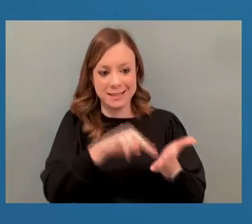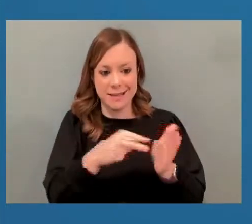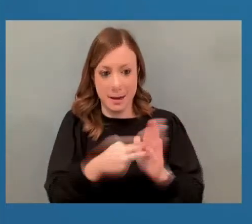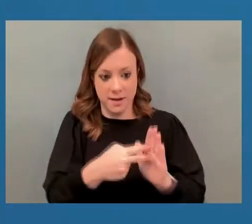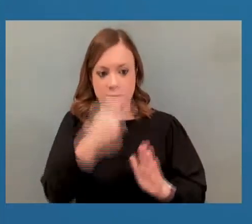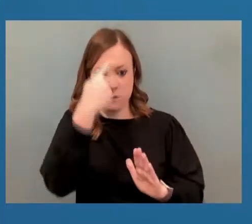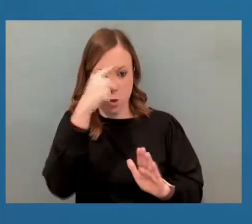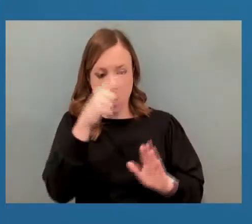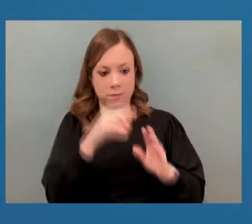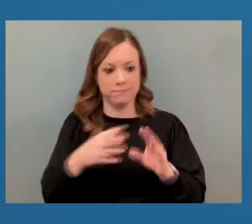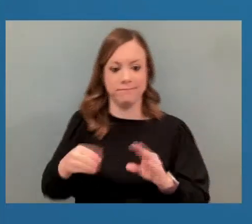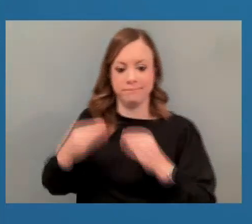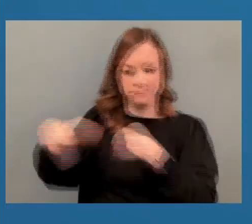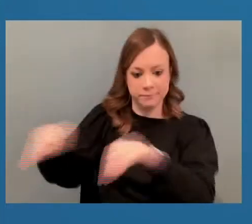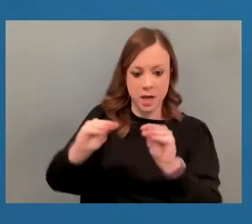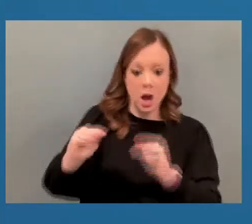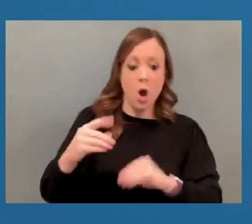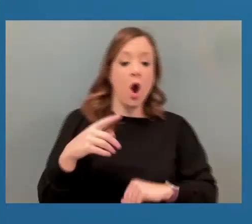milk is safe to drink.